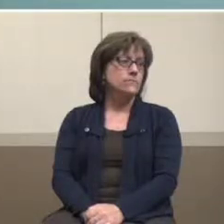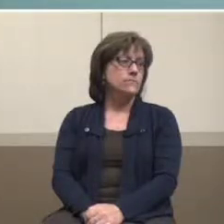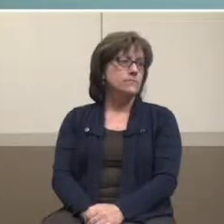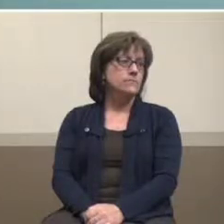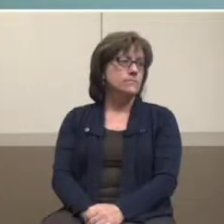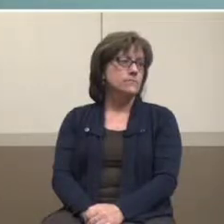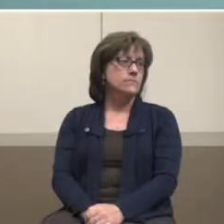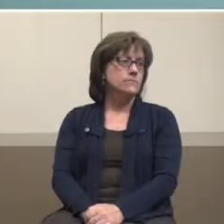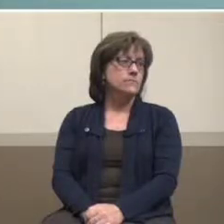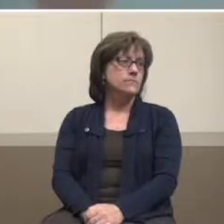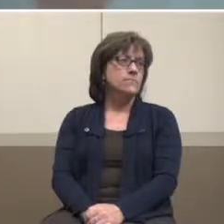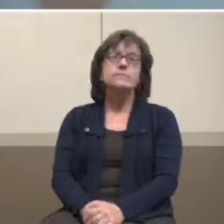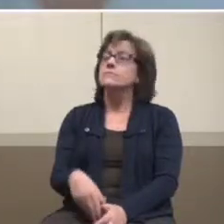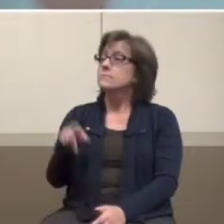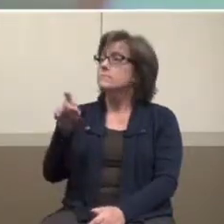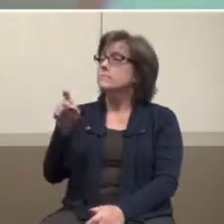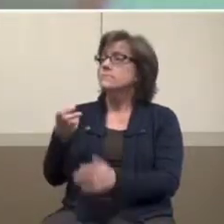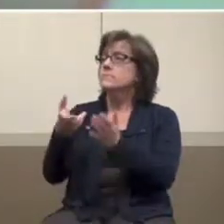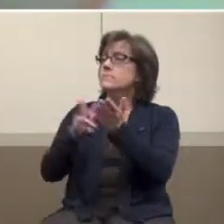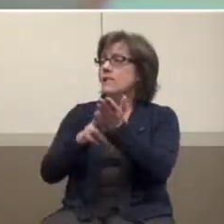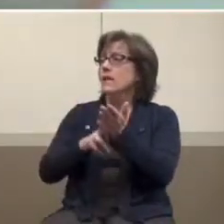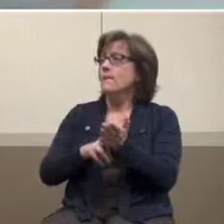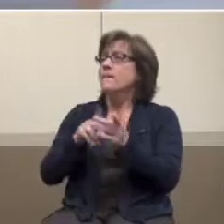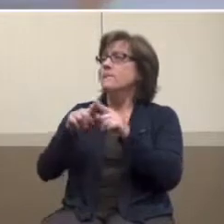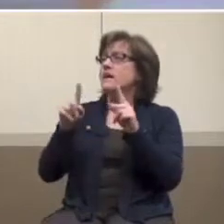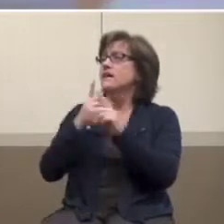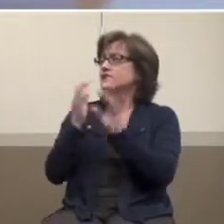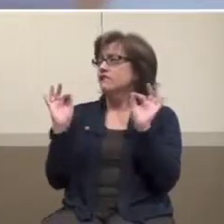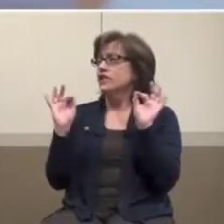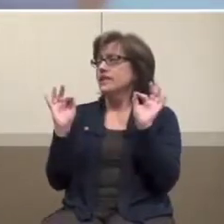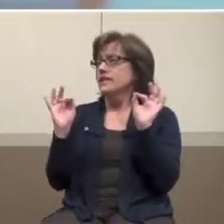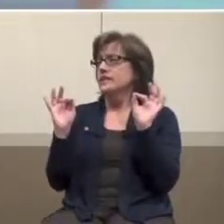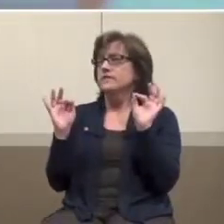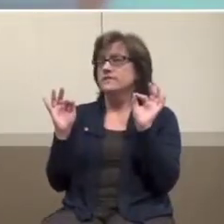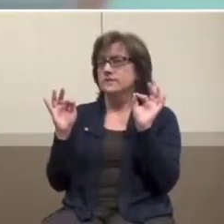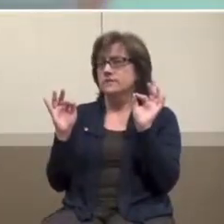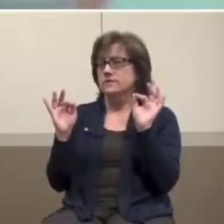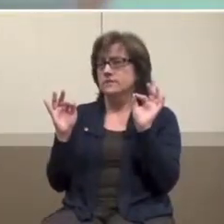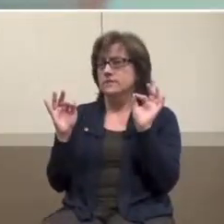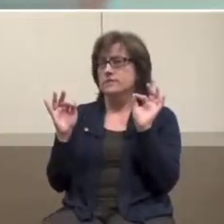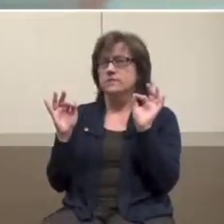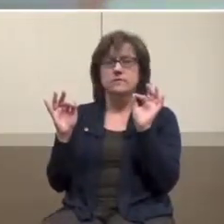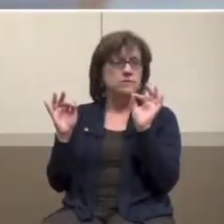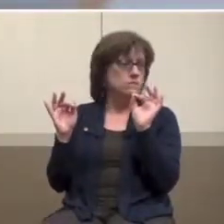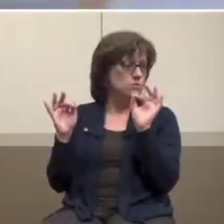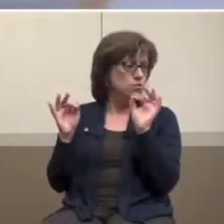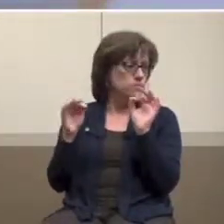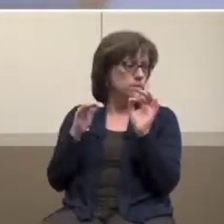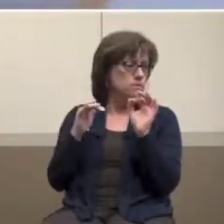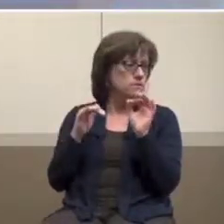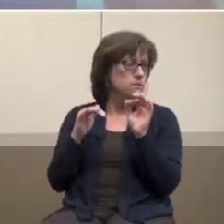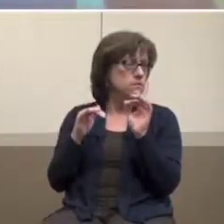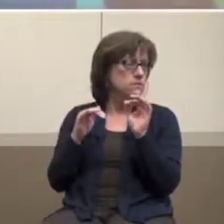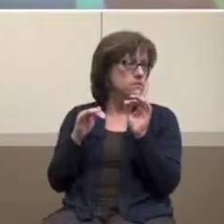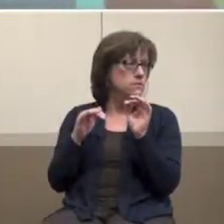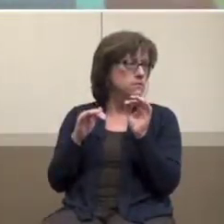So you have to sign up, but it's free, and what it does is it breaks down,